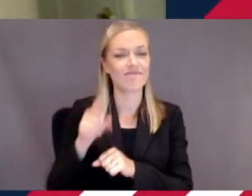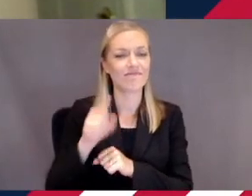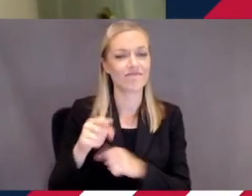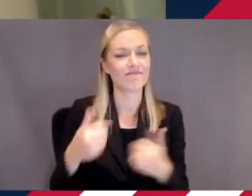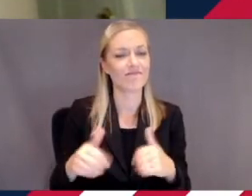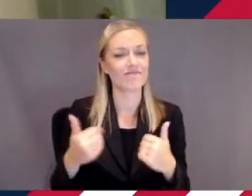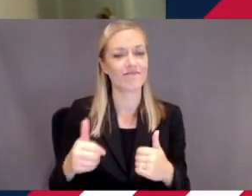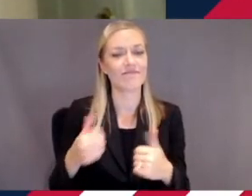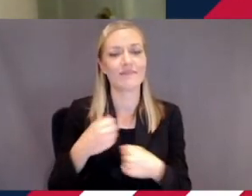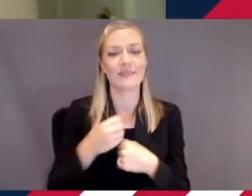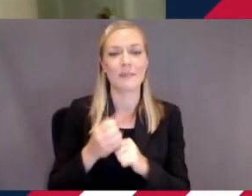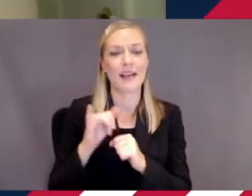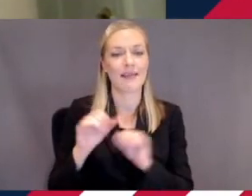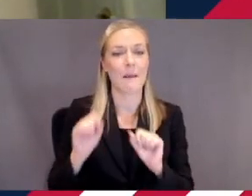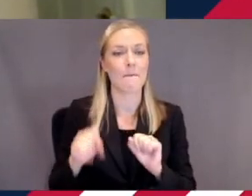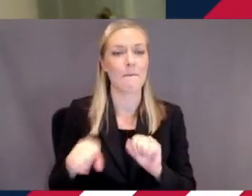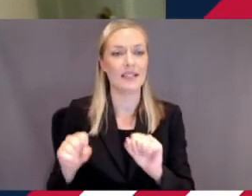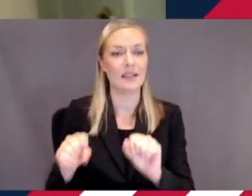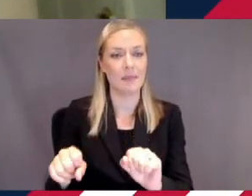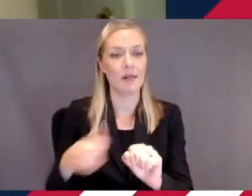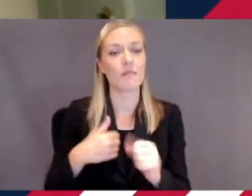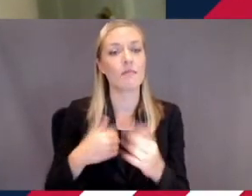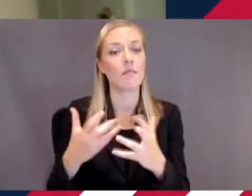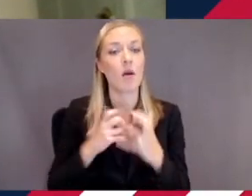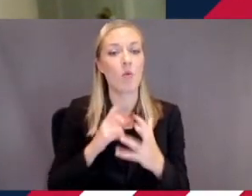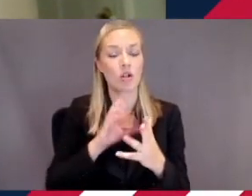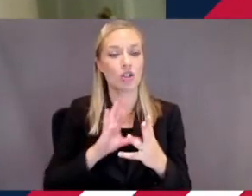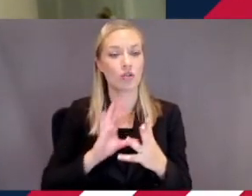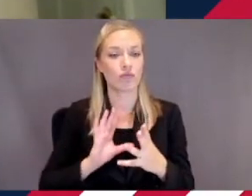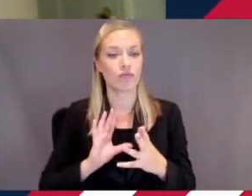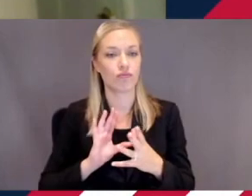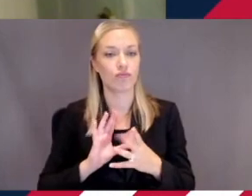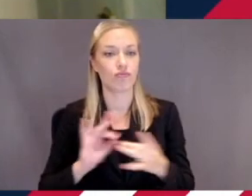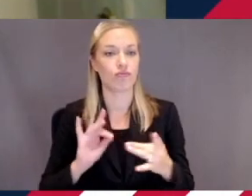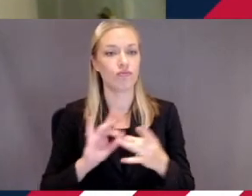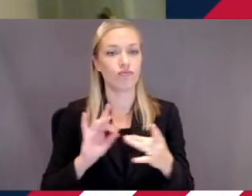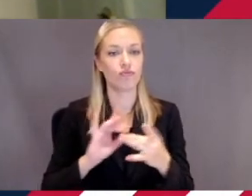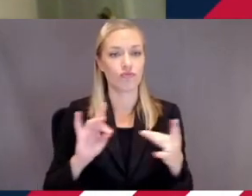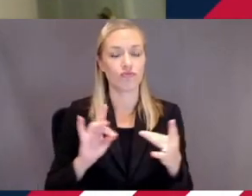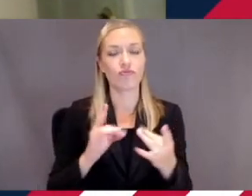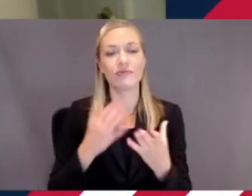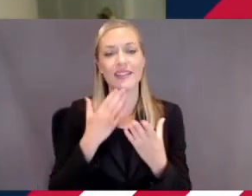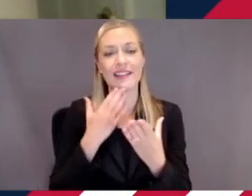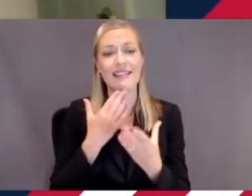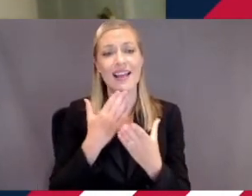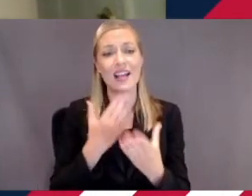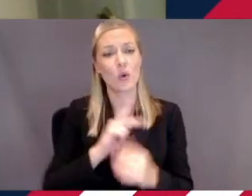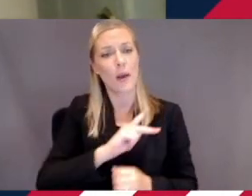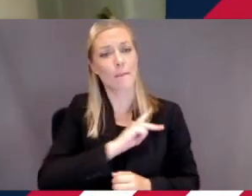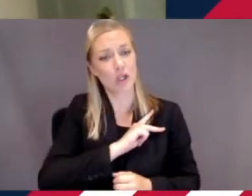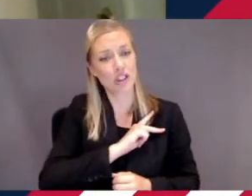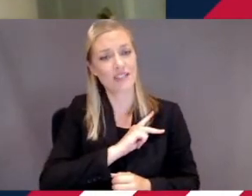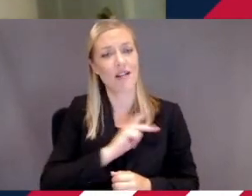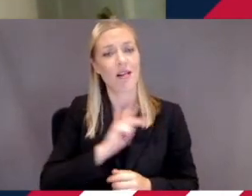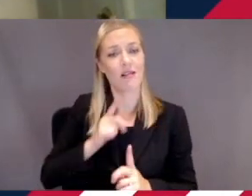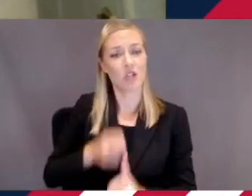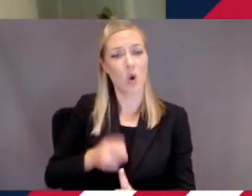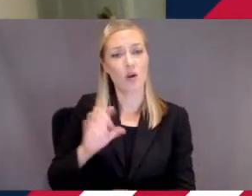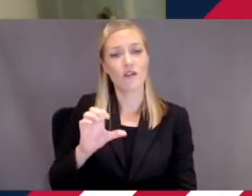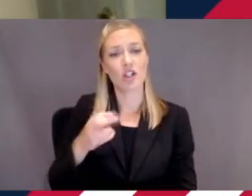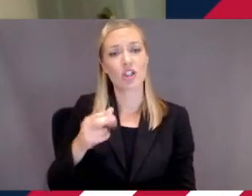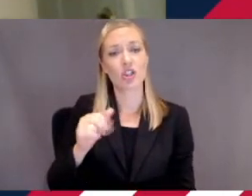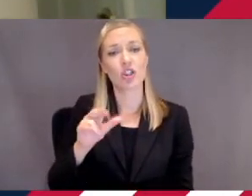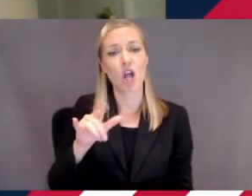offer personal thanks to Charlie Baker and Jeff Berman, who spent far too many hours with me noodling over some of the incredible